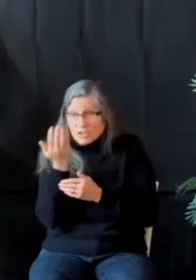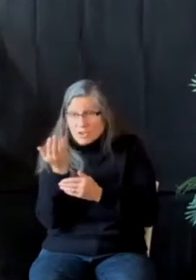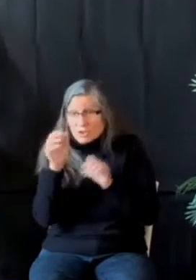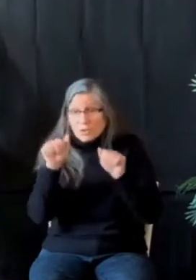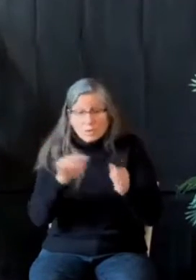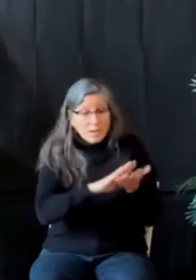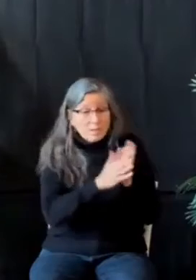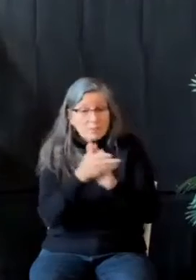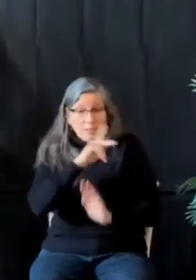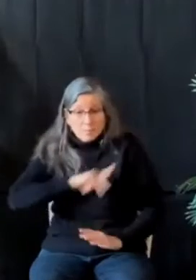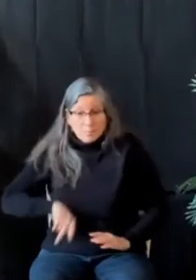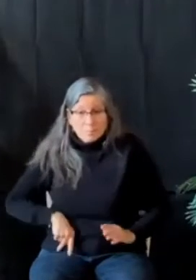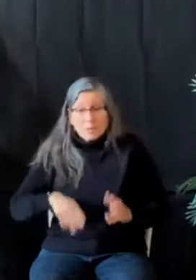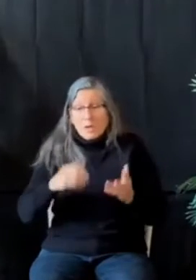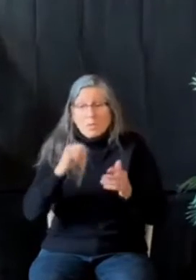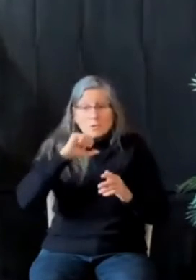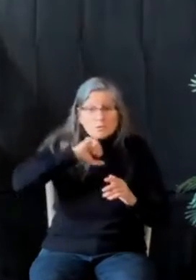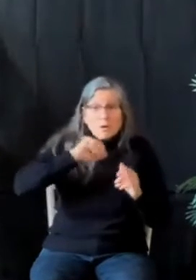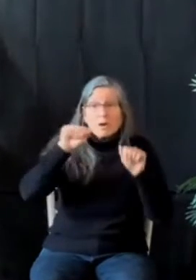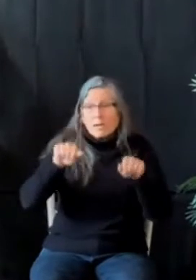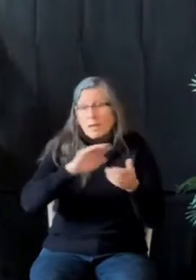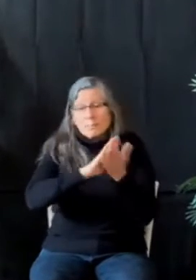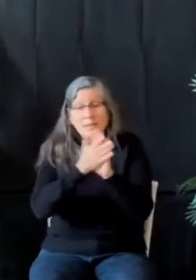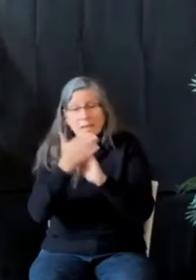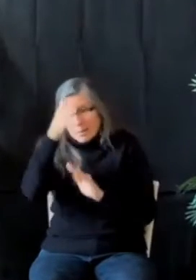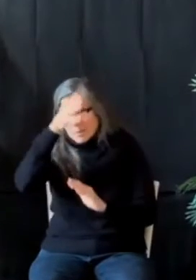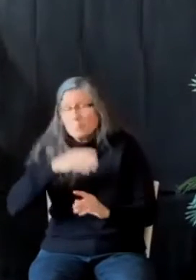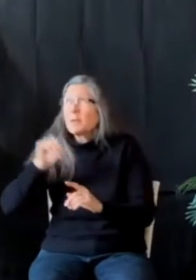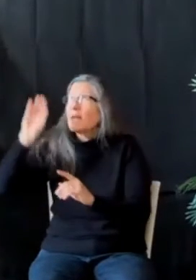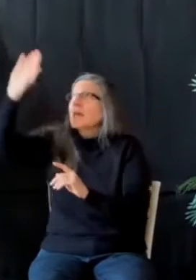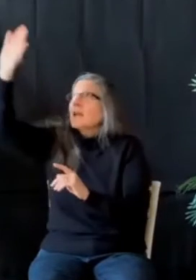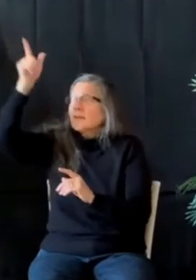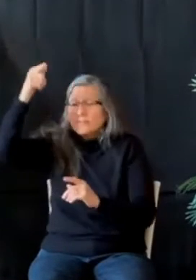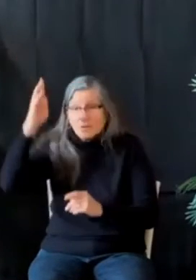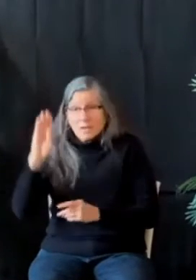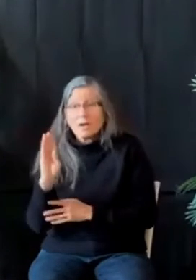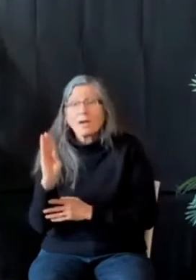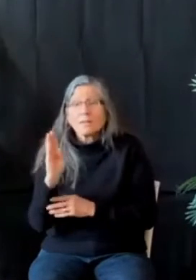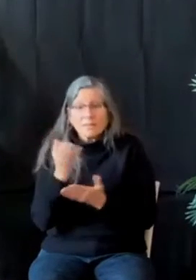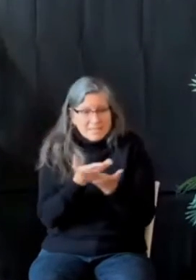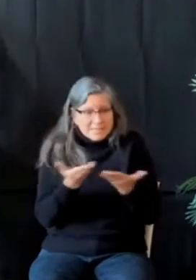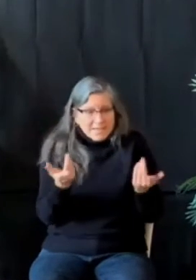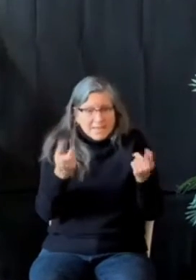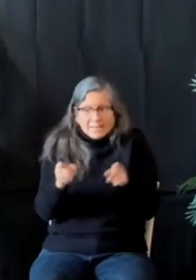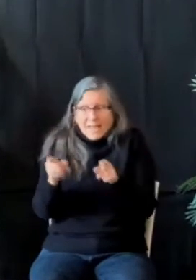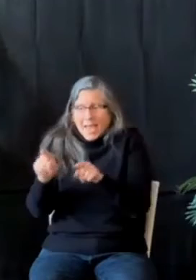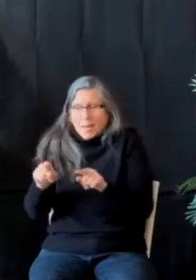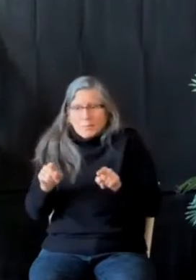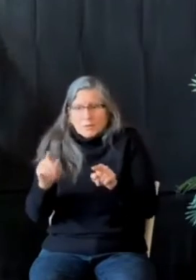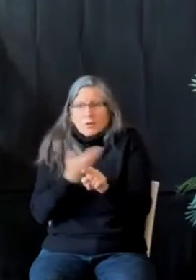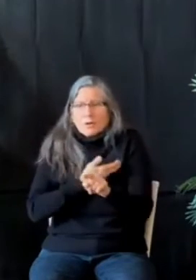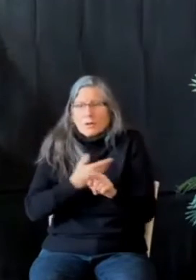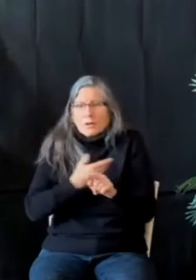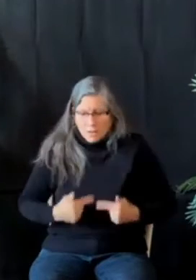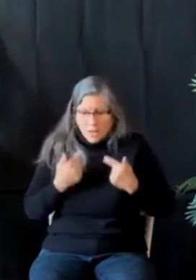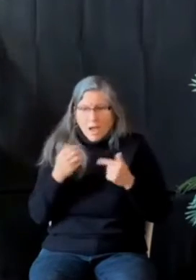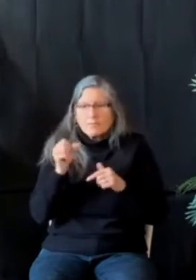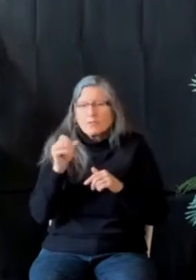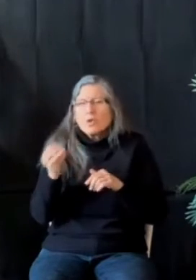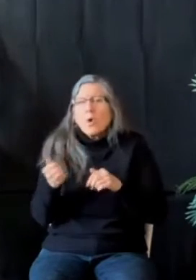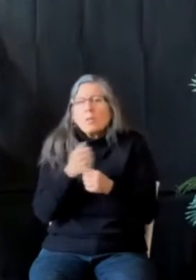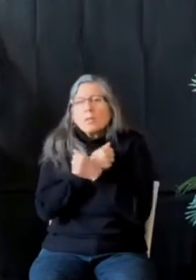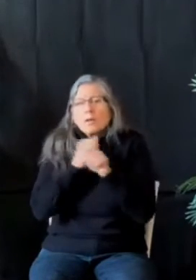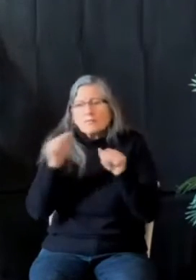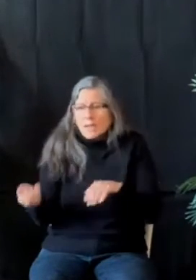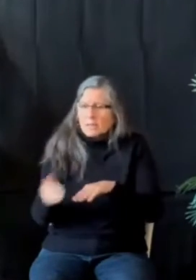man of God. That's the reason that all of these things that happen in our lives, they happen in such a way that the love will cover the